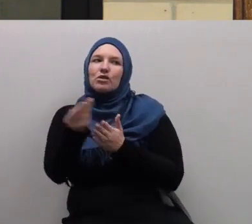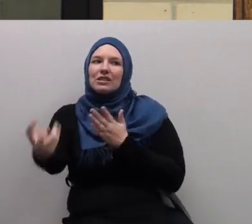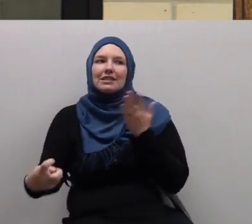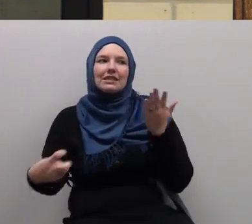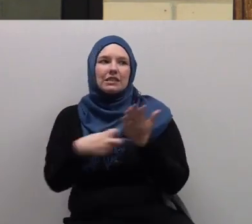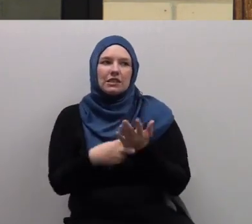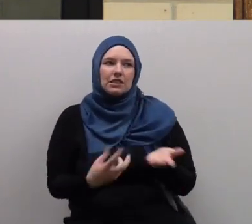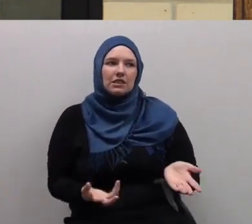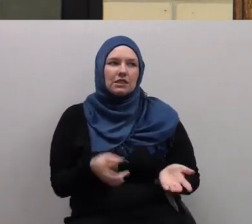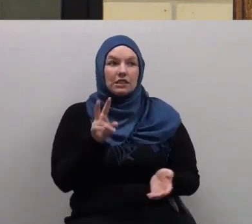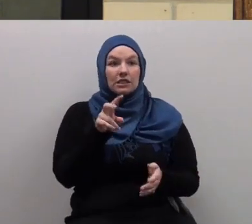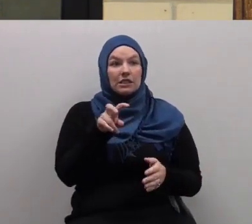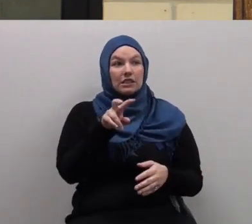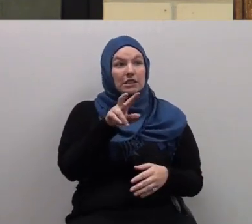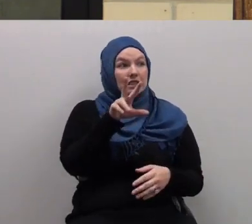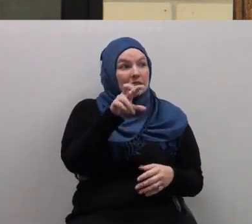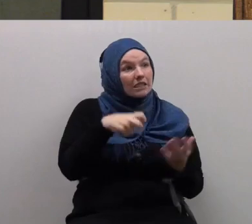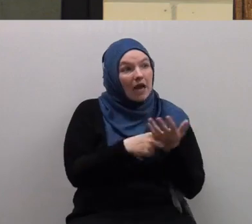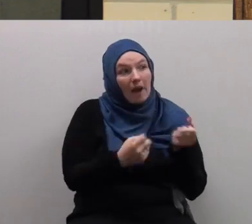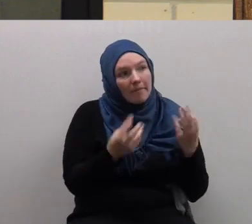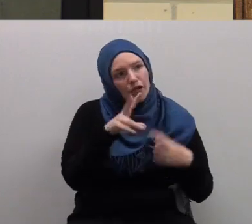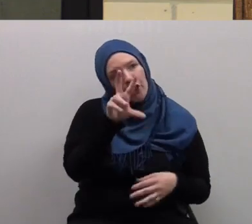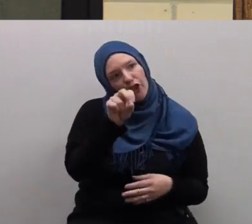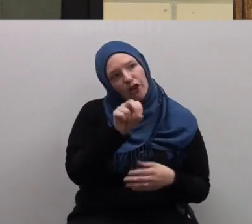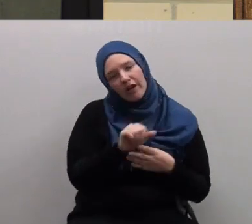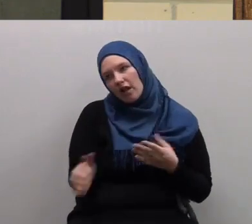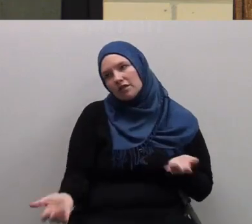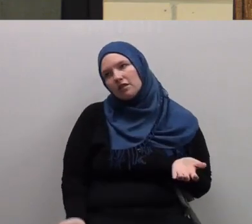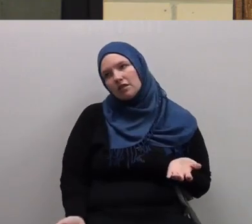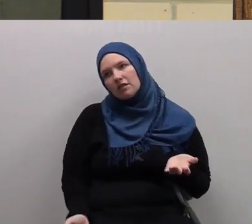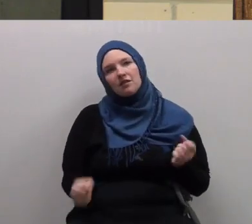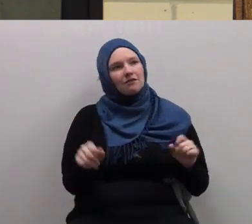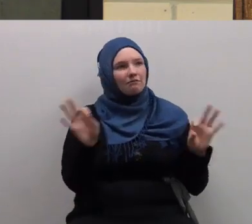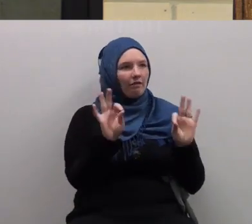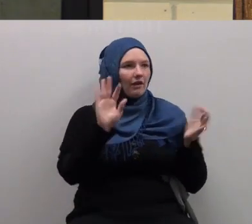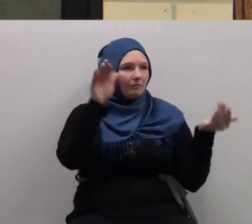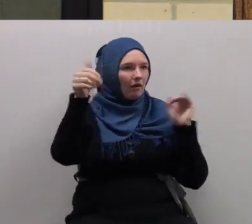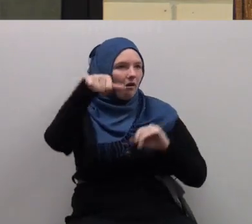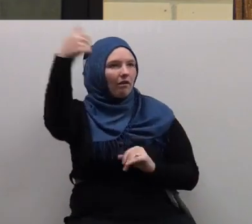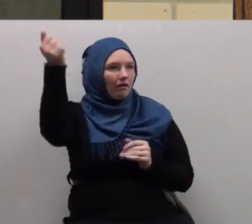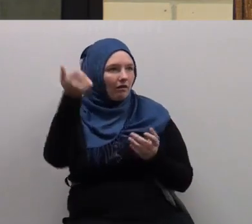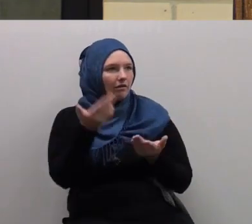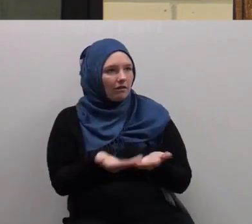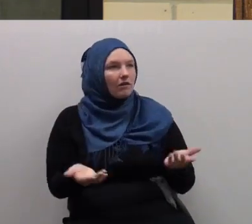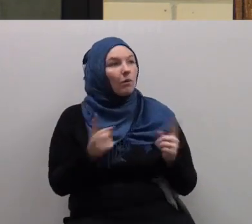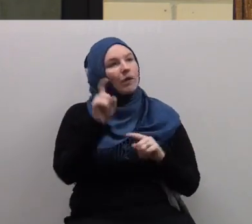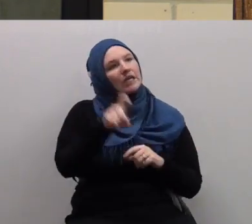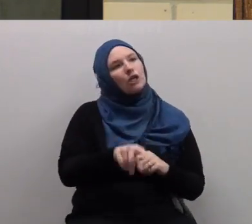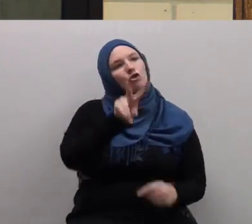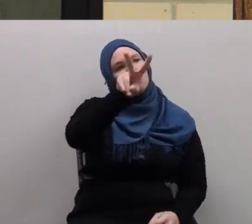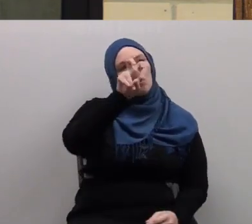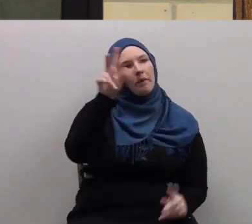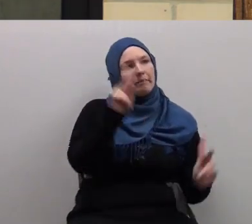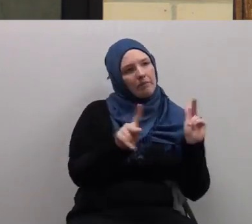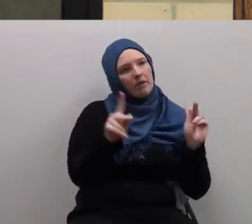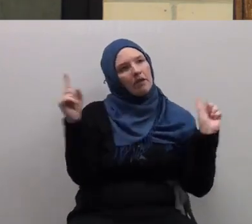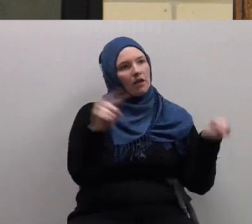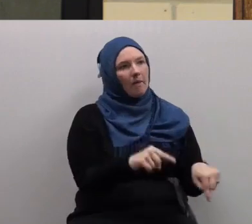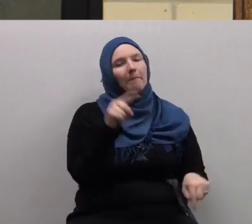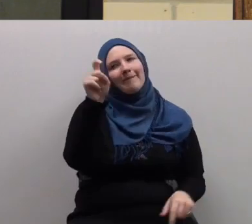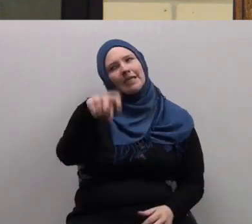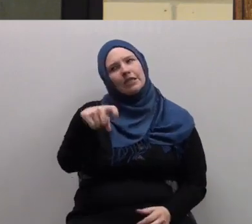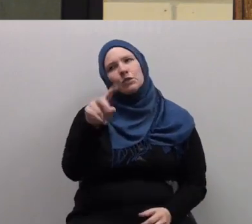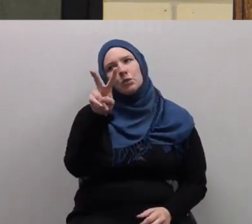tickets. The tickets are only $30, which is nothing. But we need 200 people to attend this